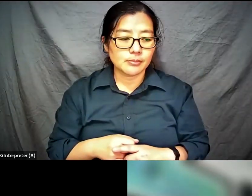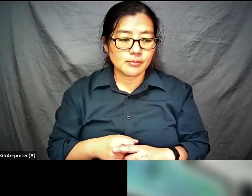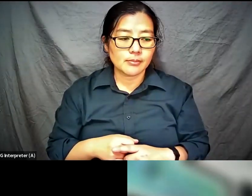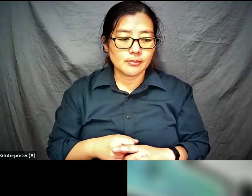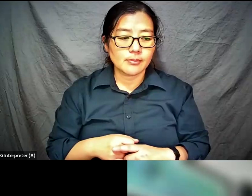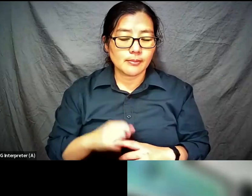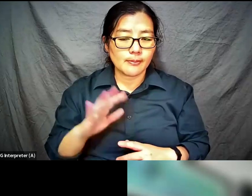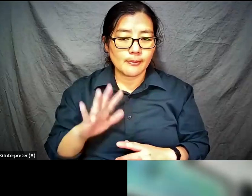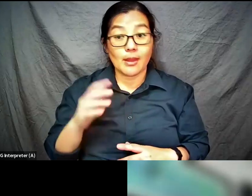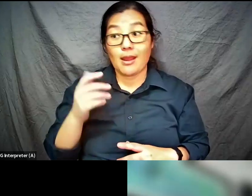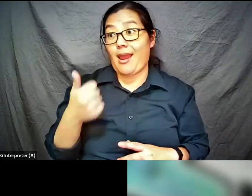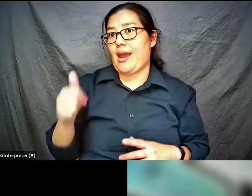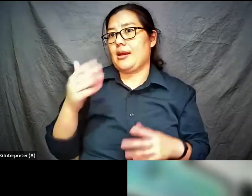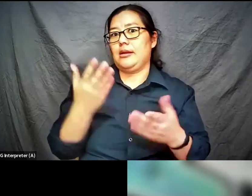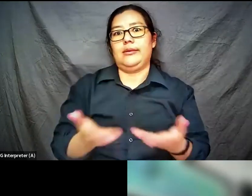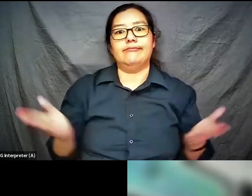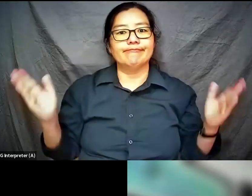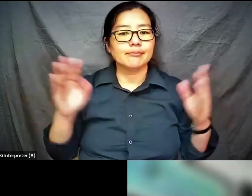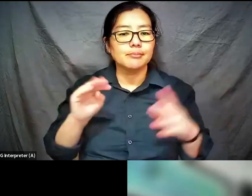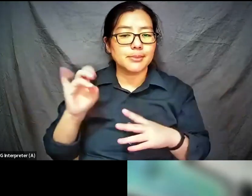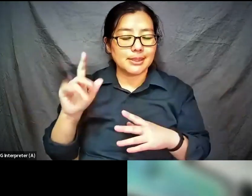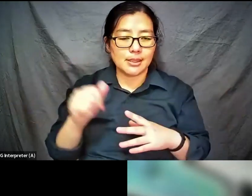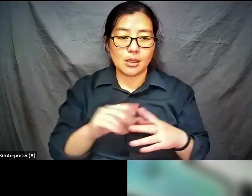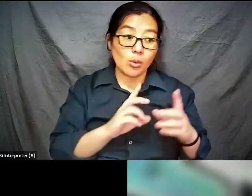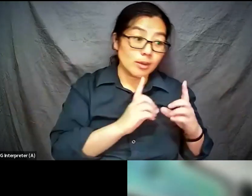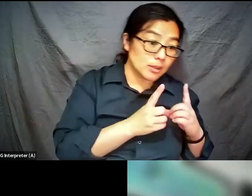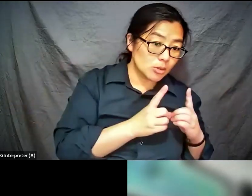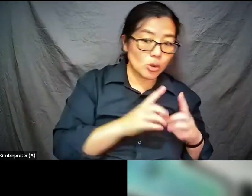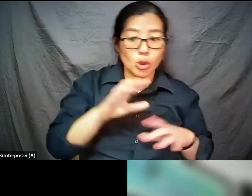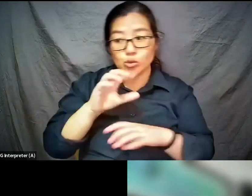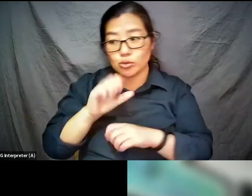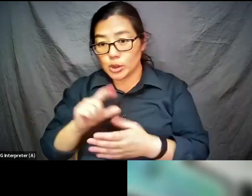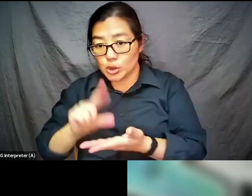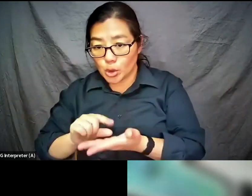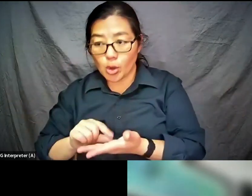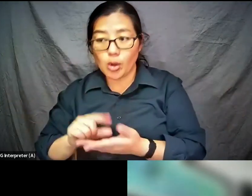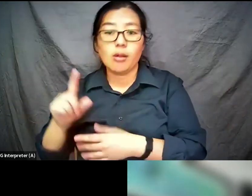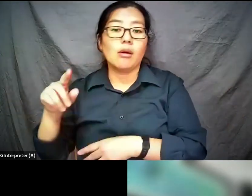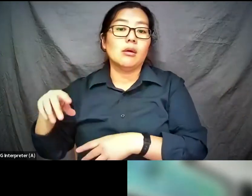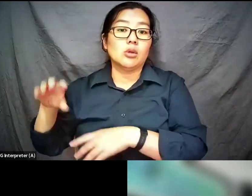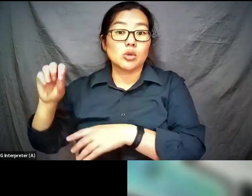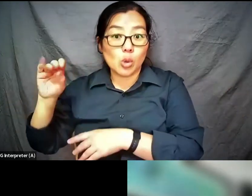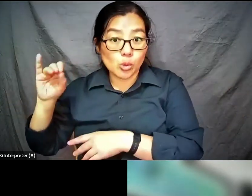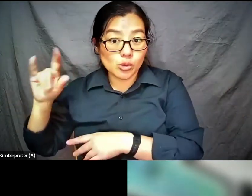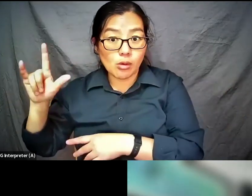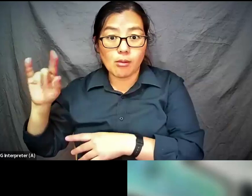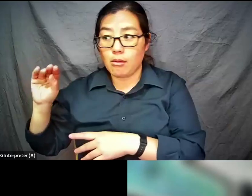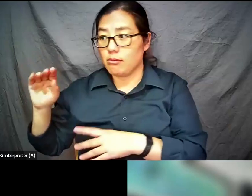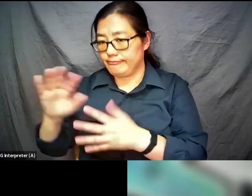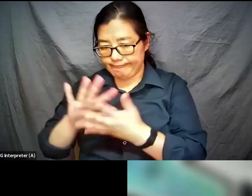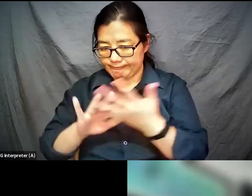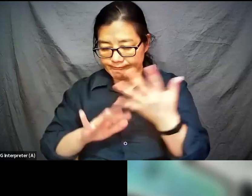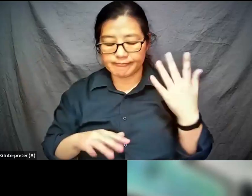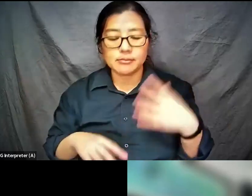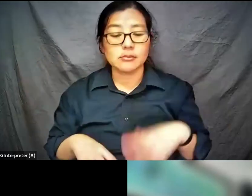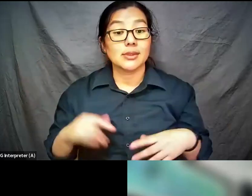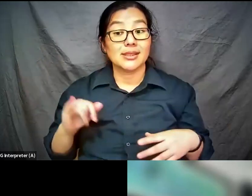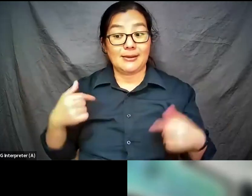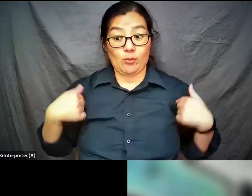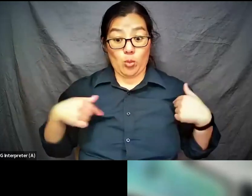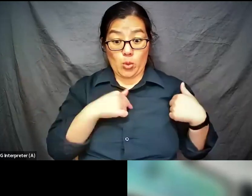I had created the questions and I got their feedback and we co-produced the questions. So that was really important to